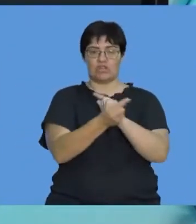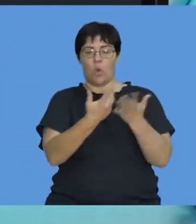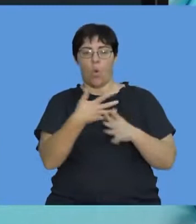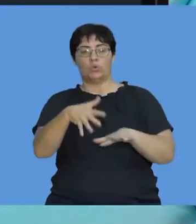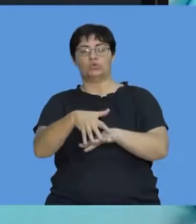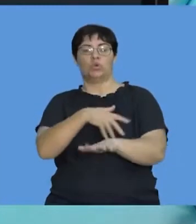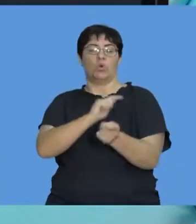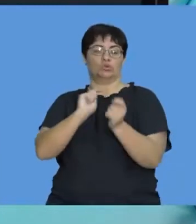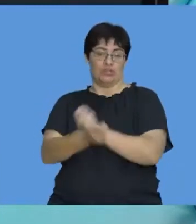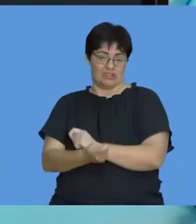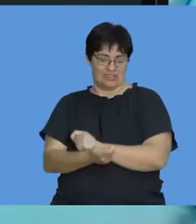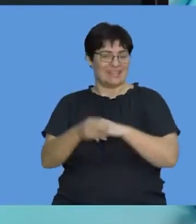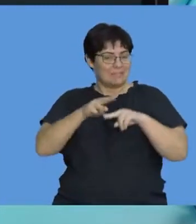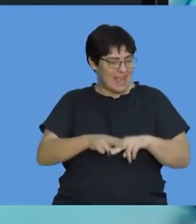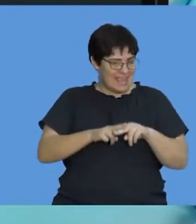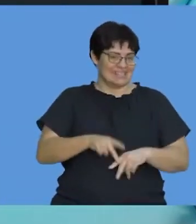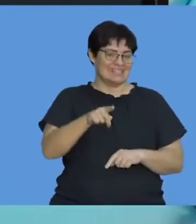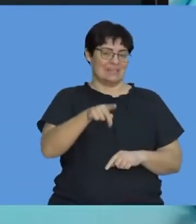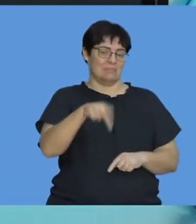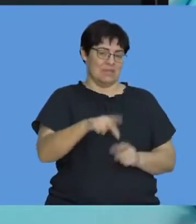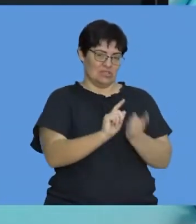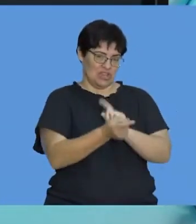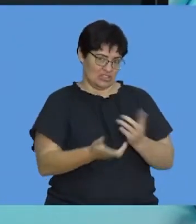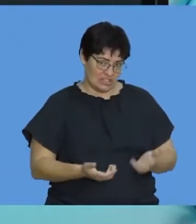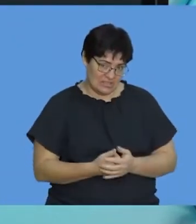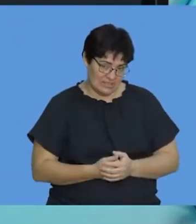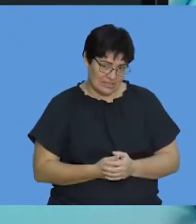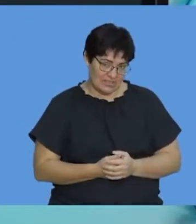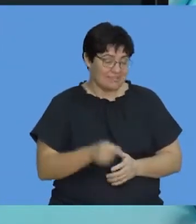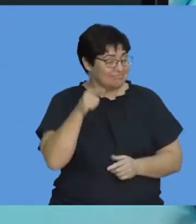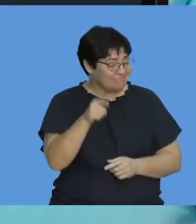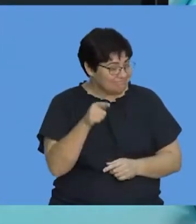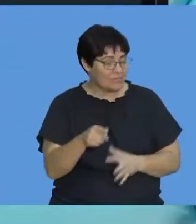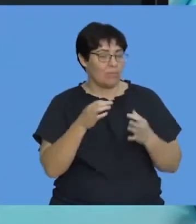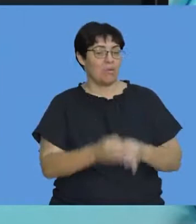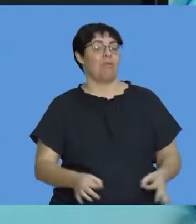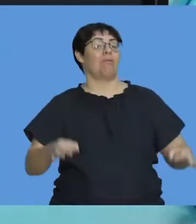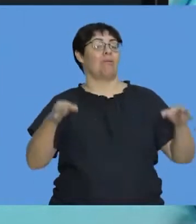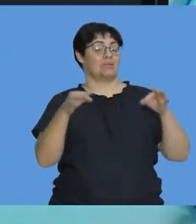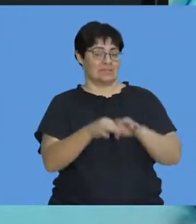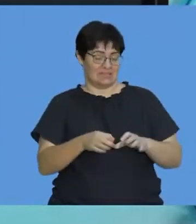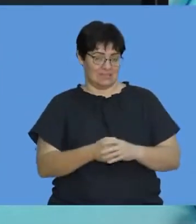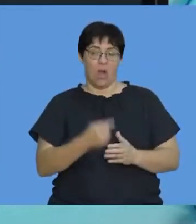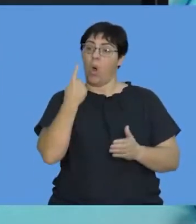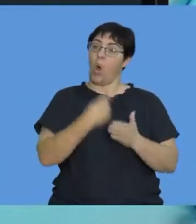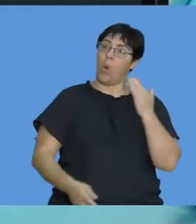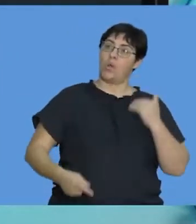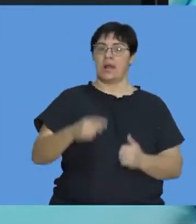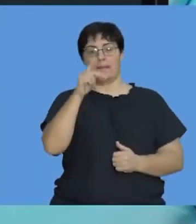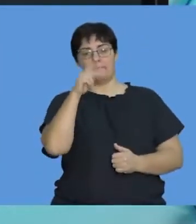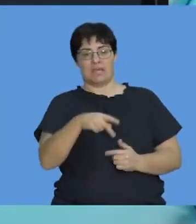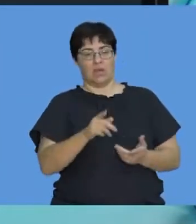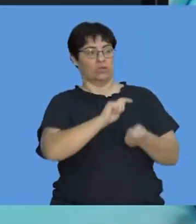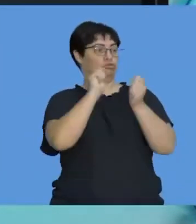quickly the momentum changes. That's really important to get here, okay? It's not just